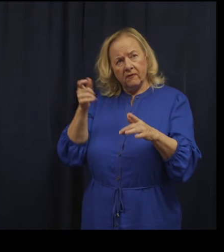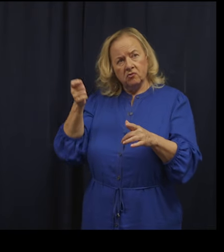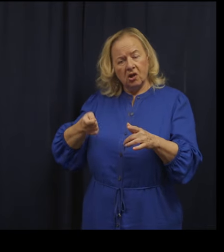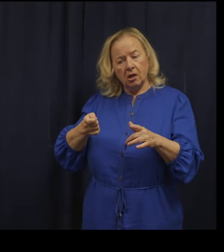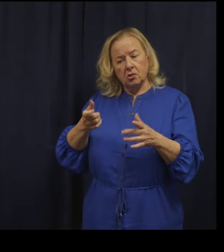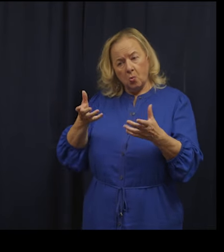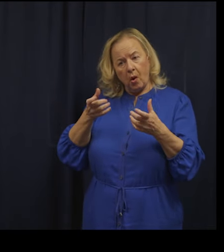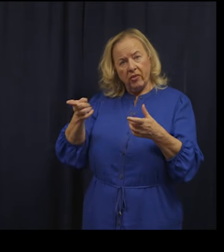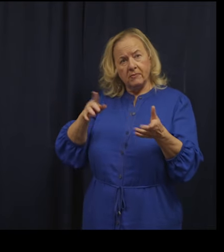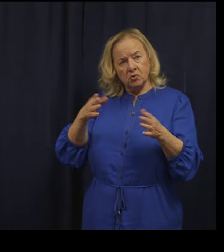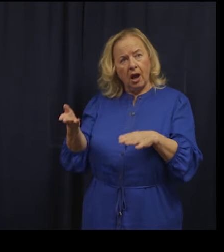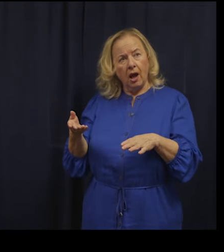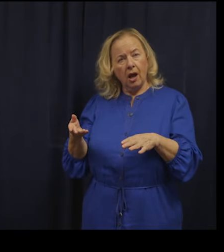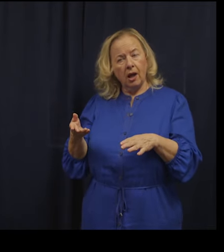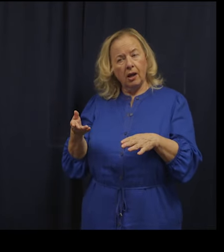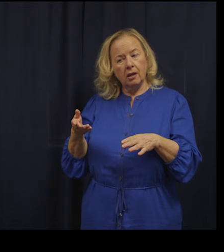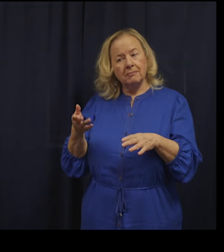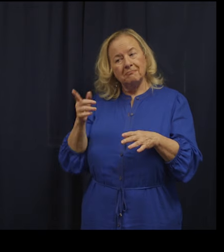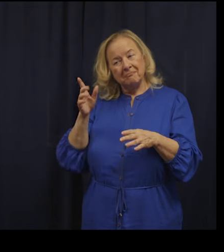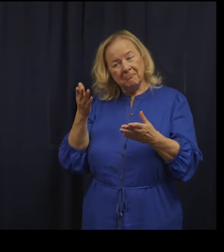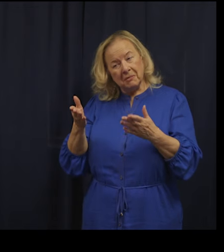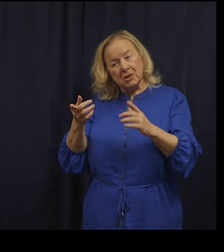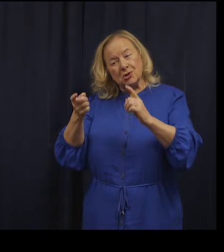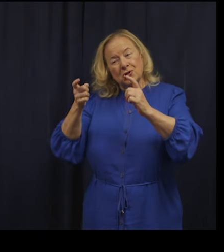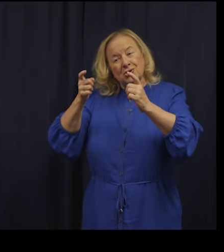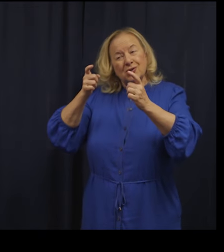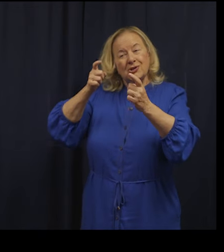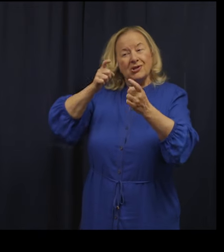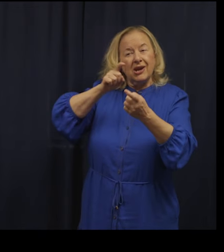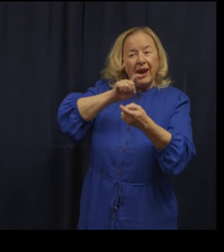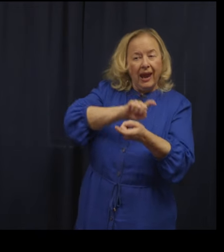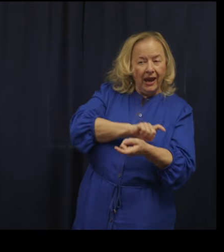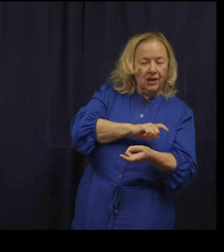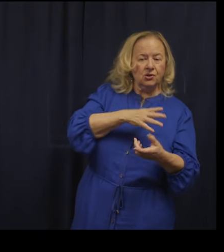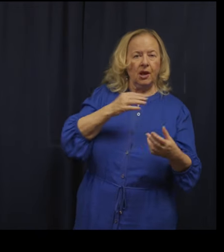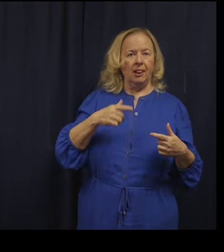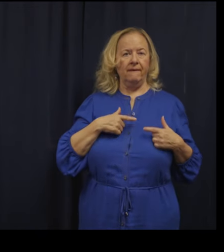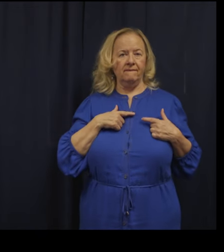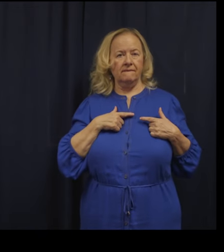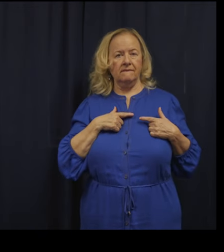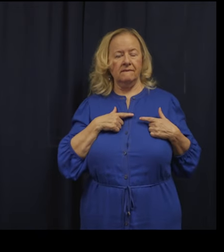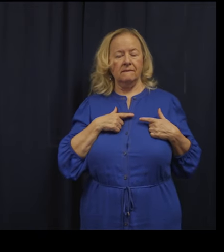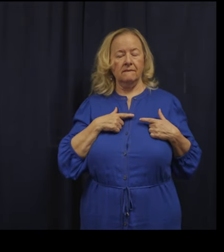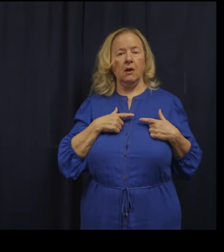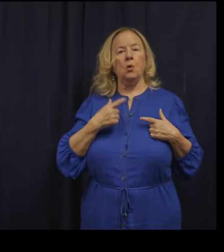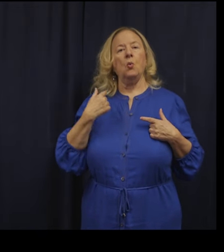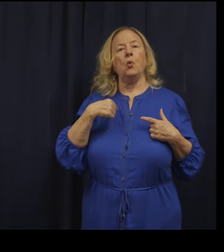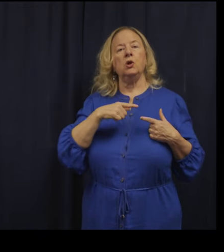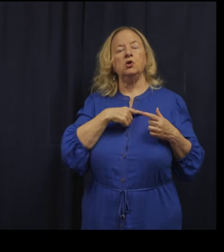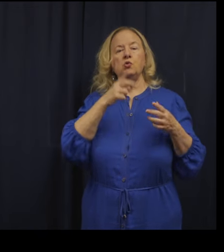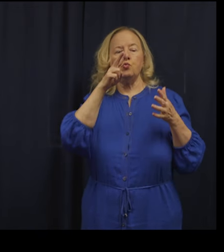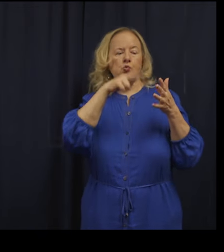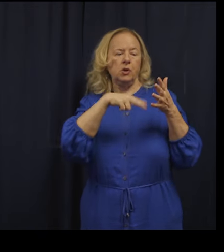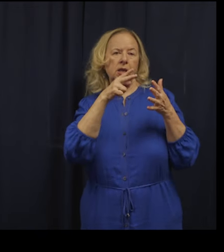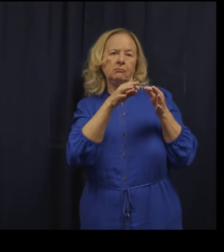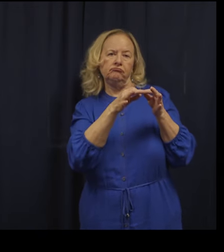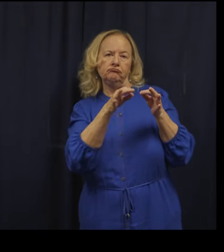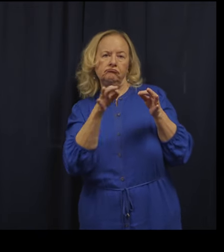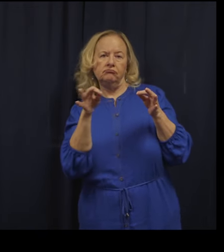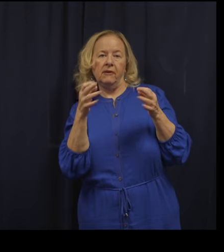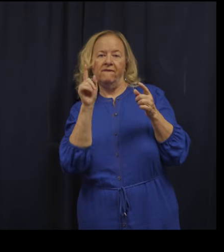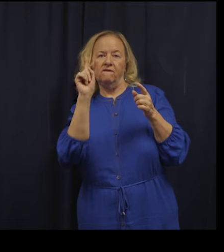judge, and not that he would return from his ways and live? So when we recite this